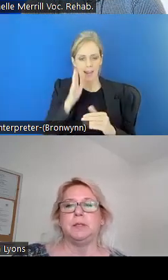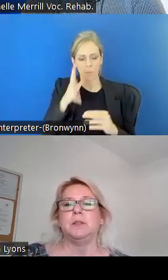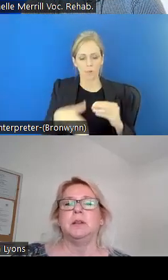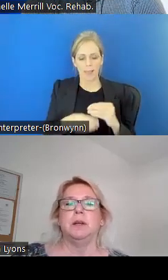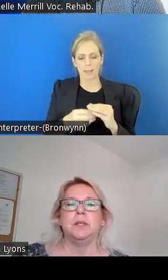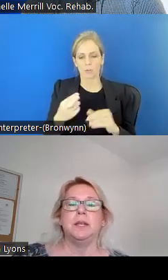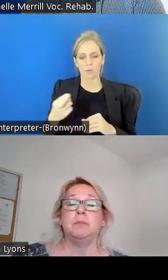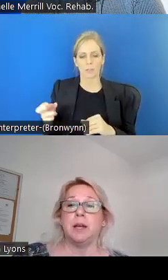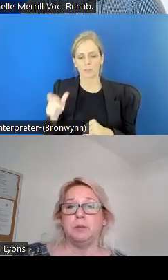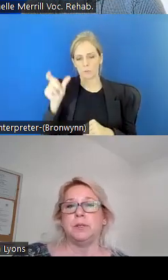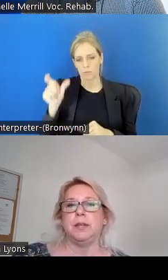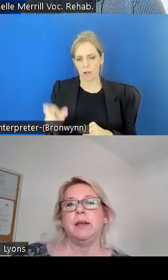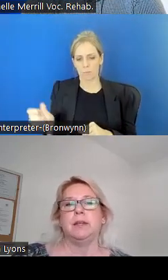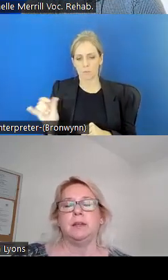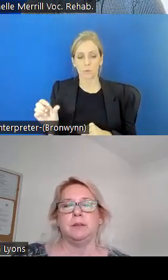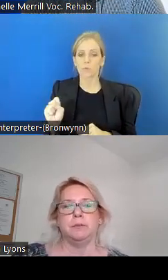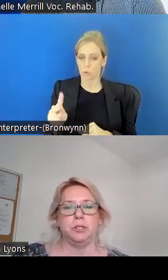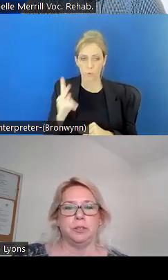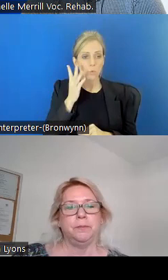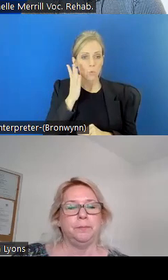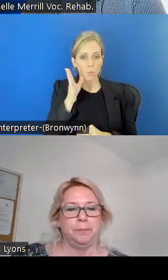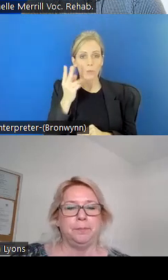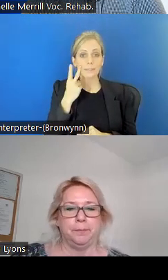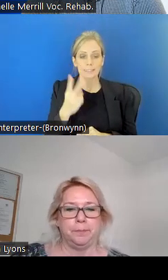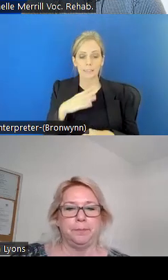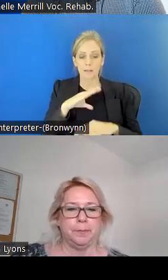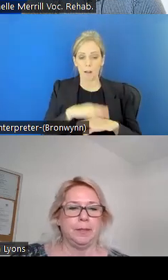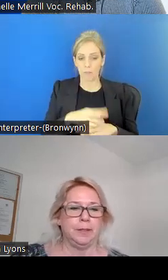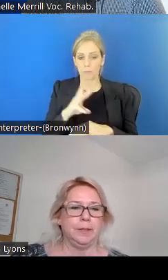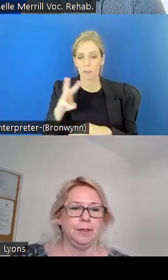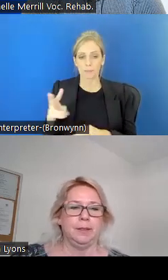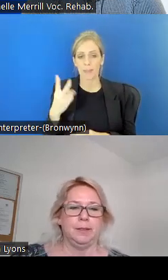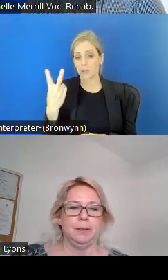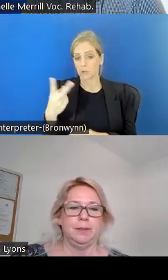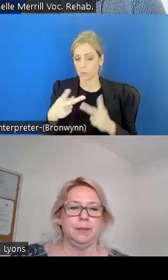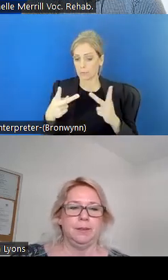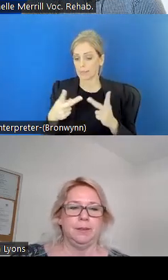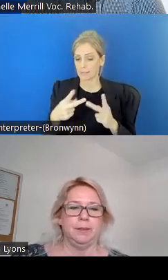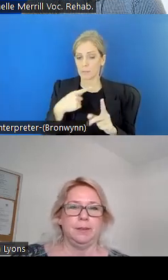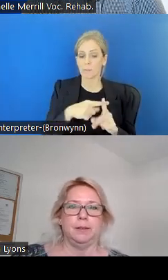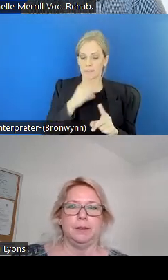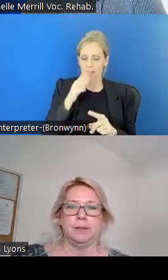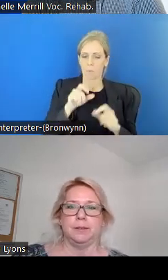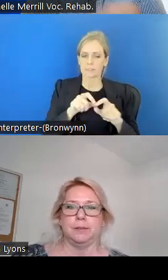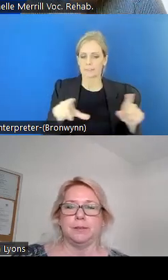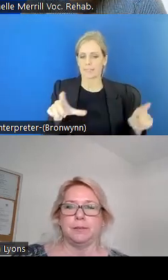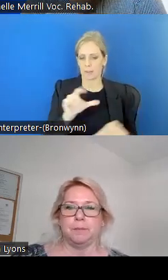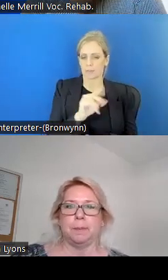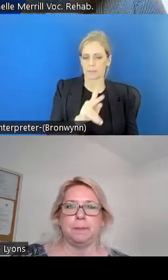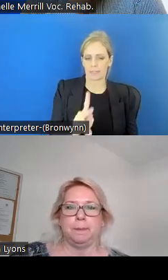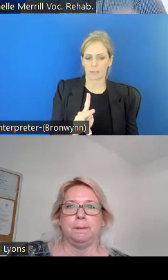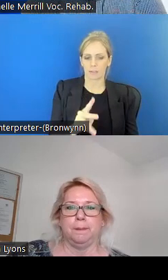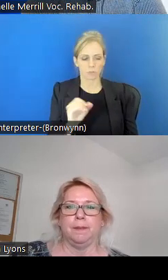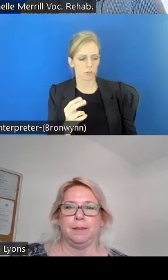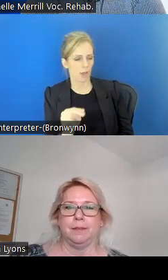both places on our website, but I will send that link out for sure. Perfect. Thank you. I meant to get it kind of push your